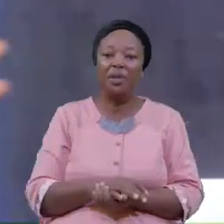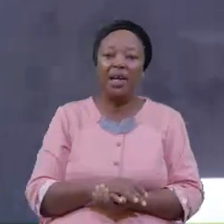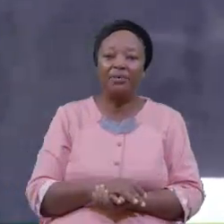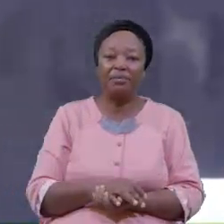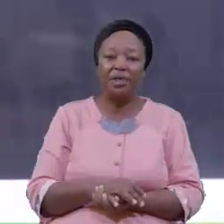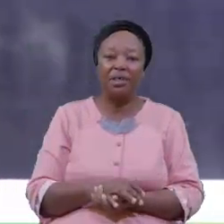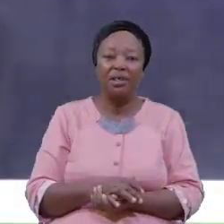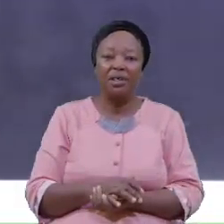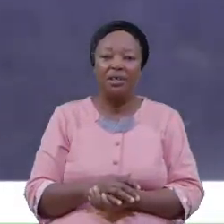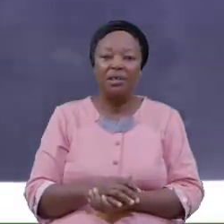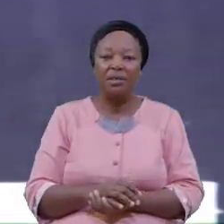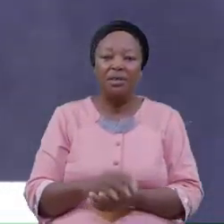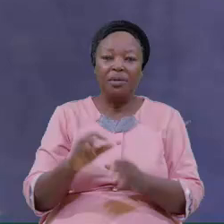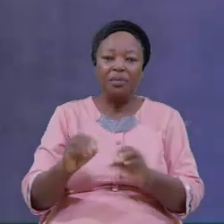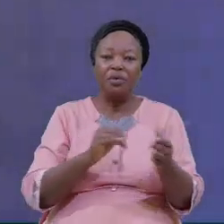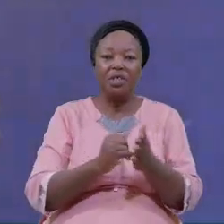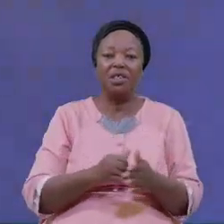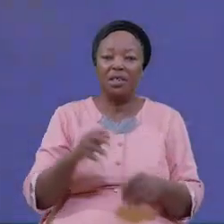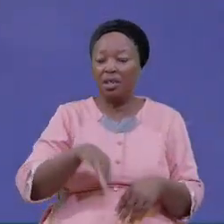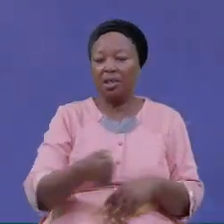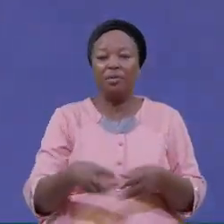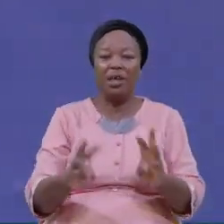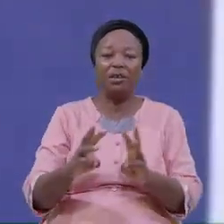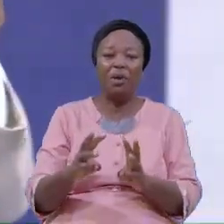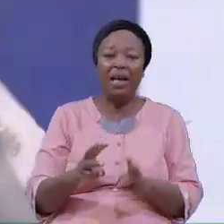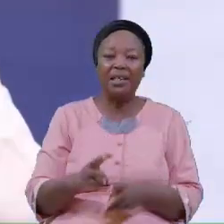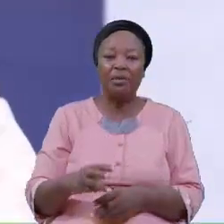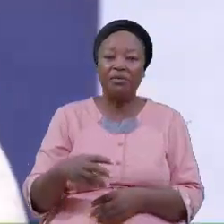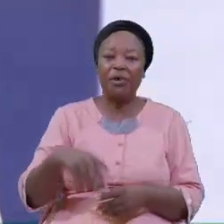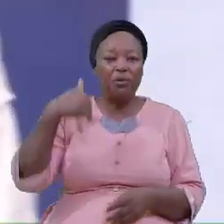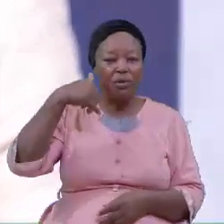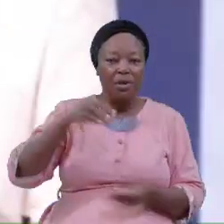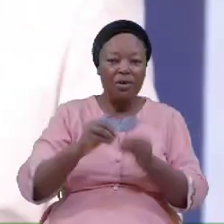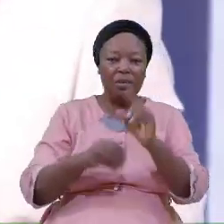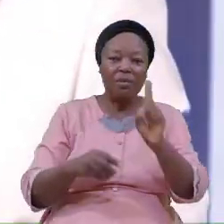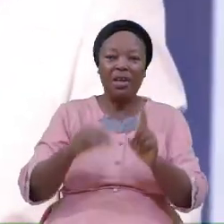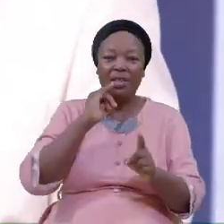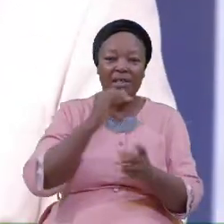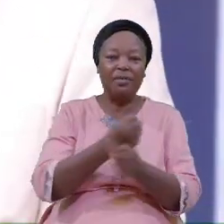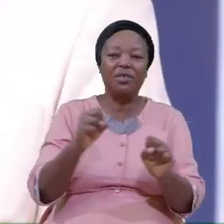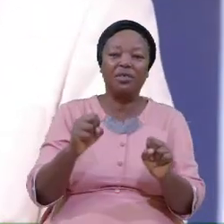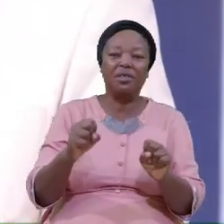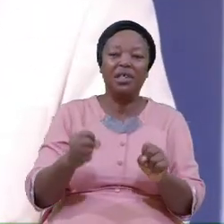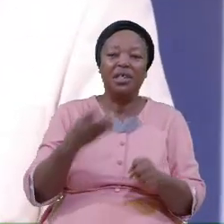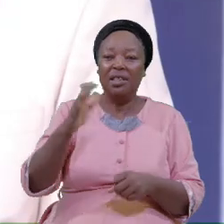Put it this other way. Number one, in salvation, there is forgiveness.